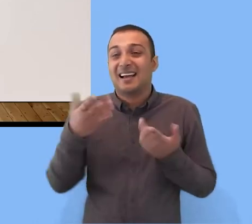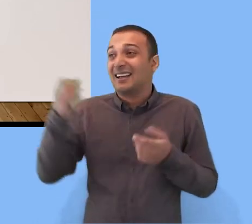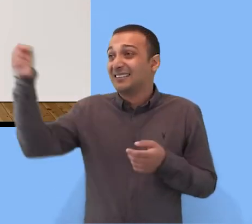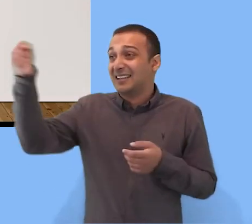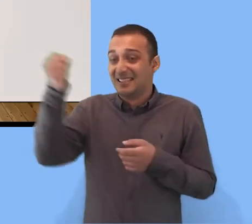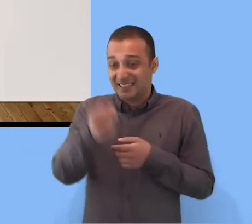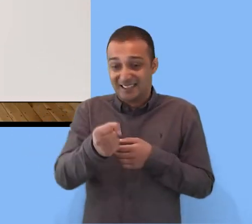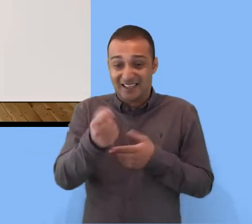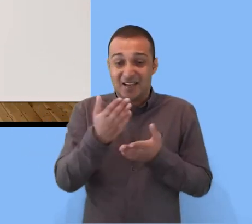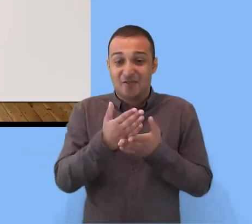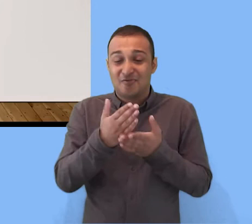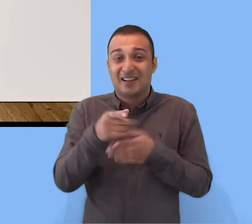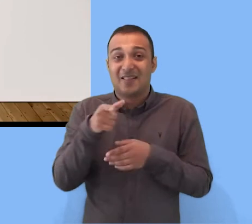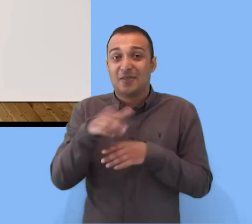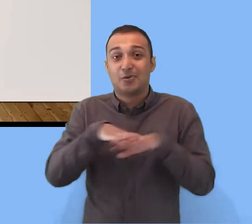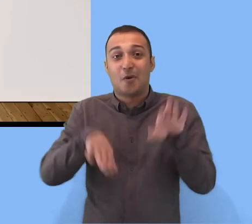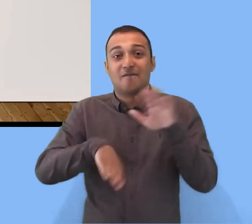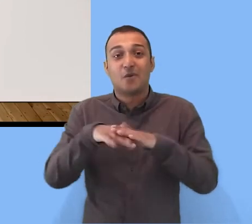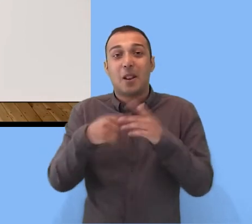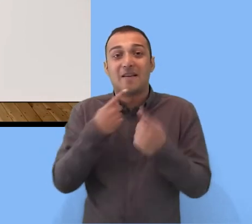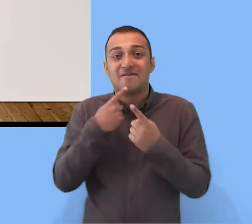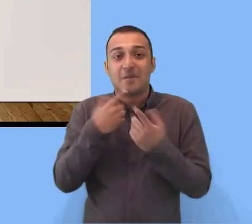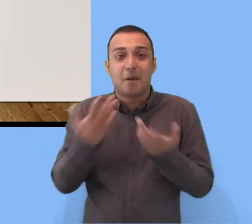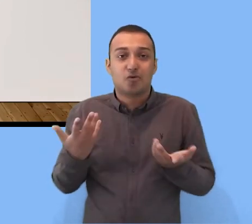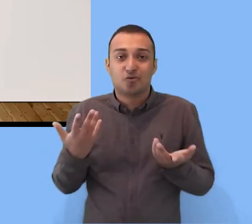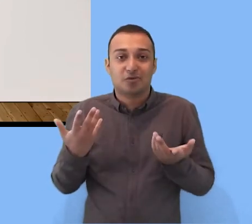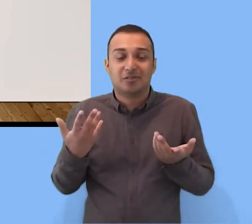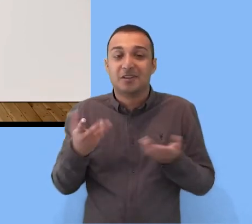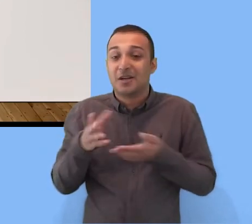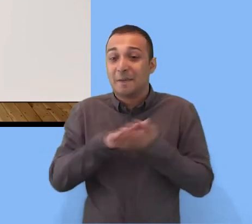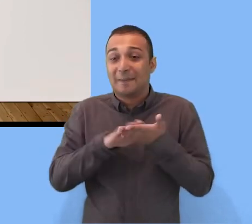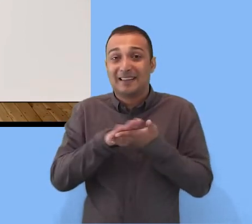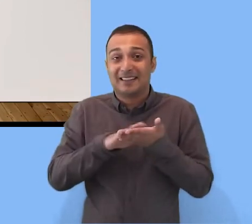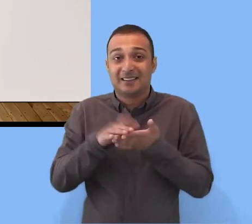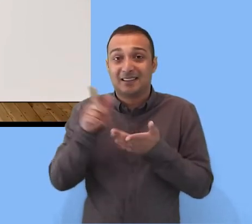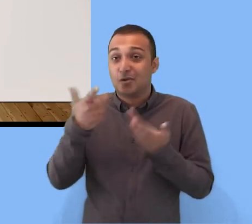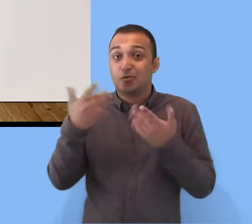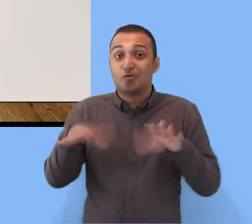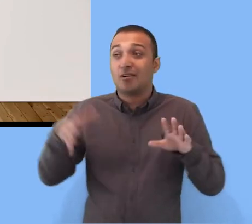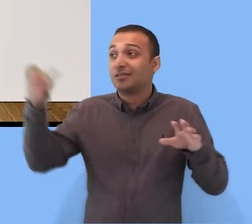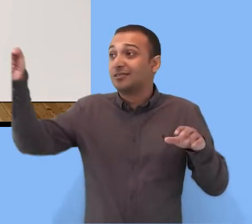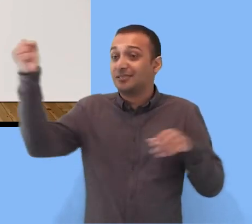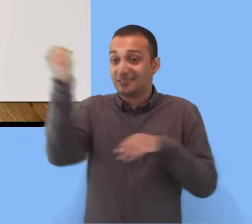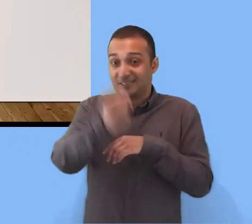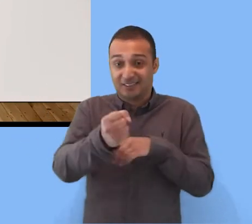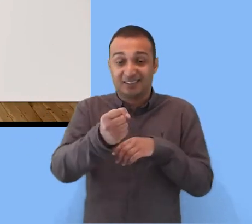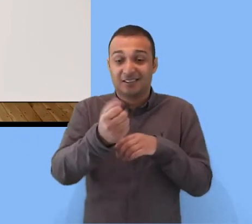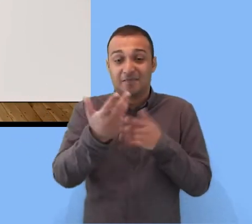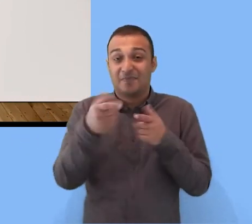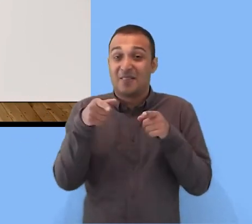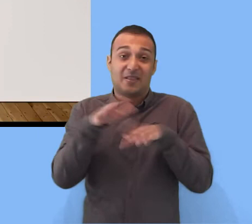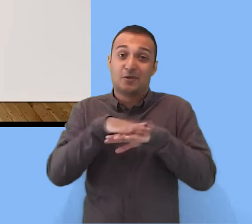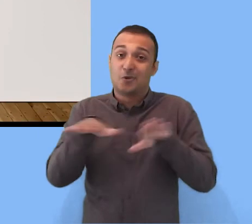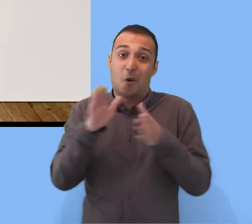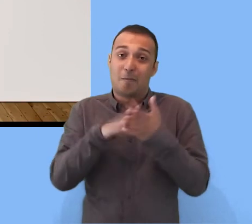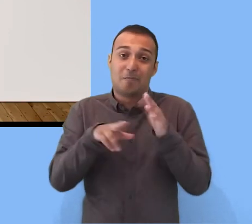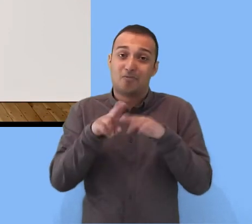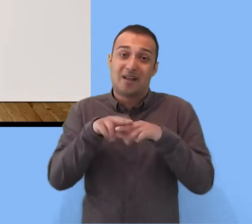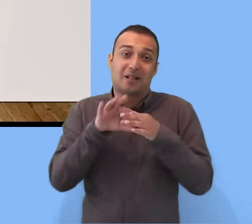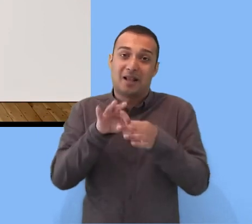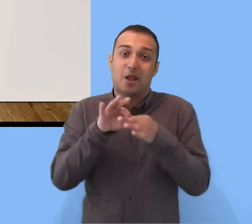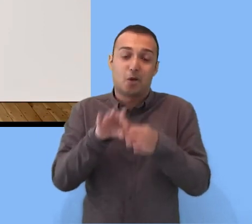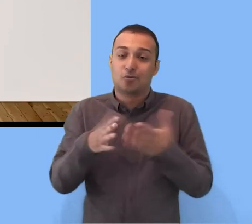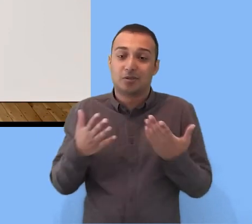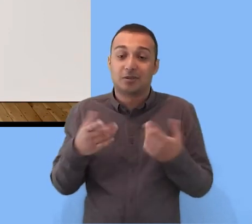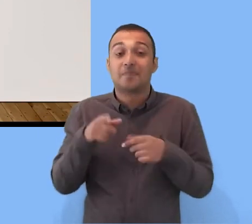said, but it won't tell you as much as the actual report. Getting parents in is not parental engagement. Giving parents